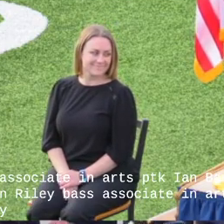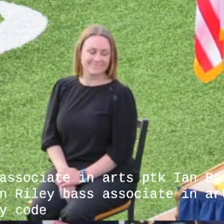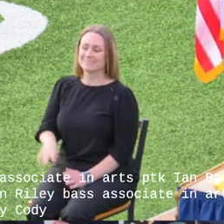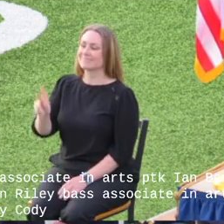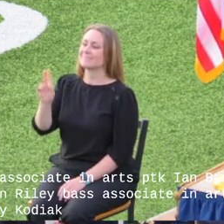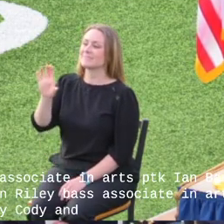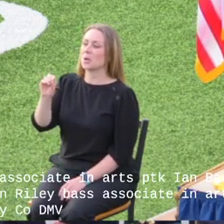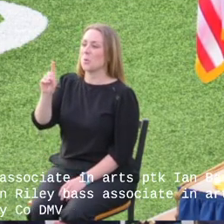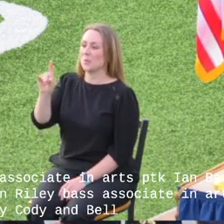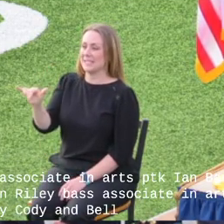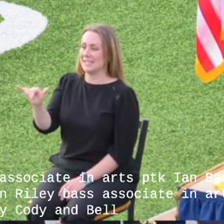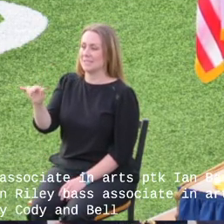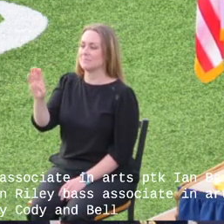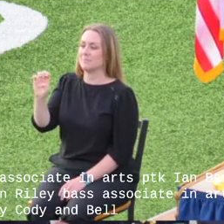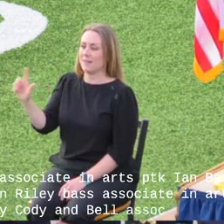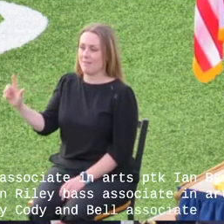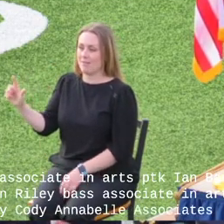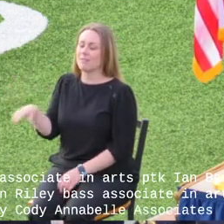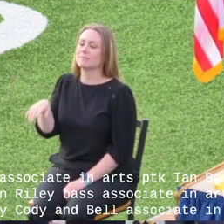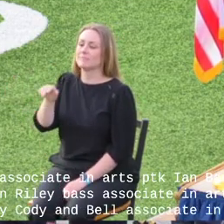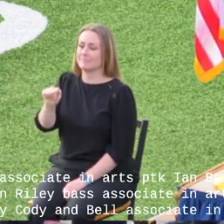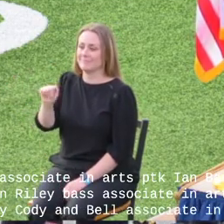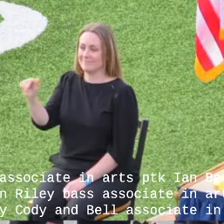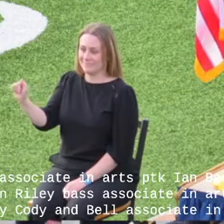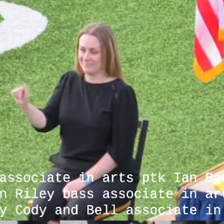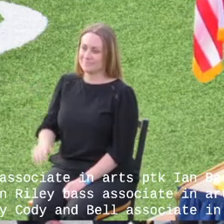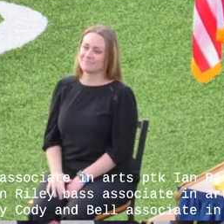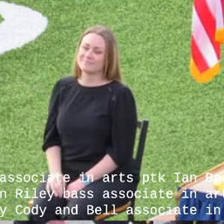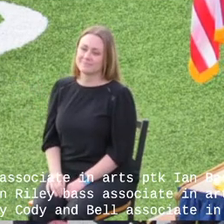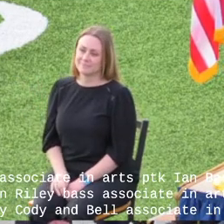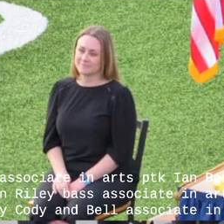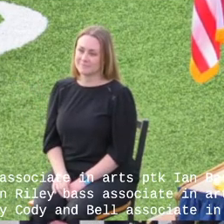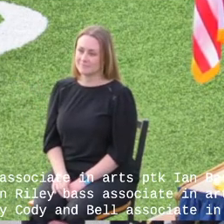Cody M. Bell, Associate in Arts.